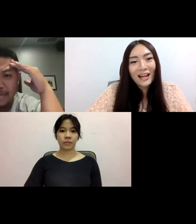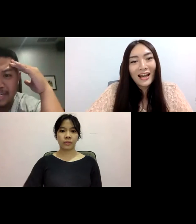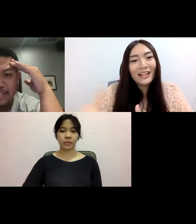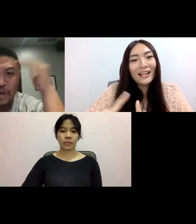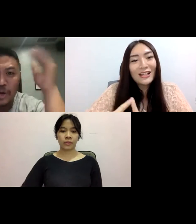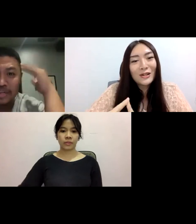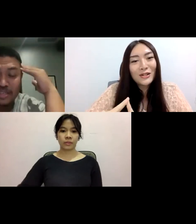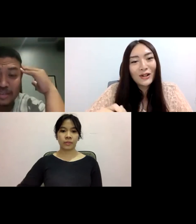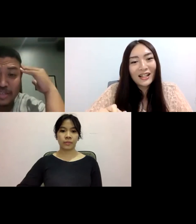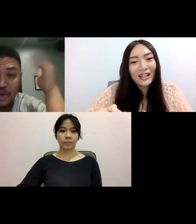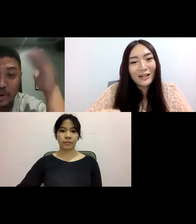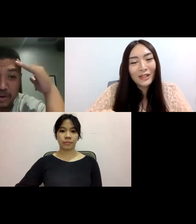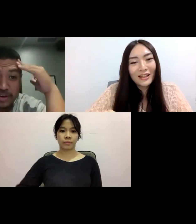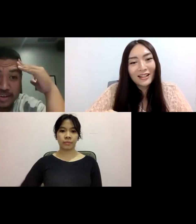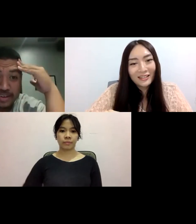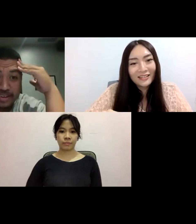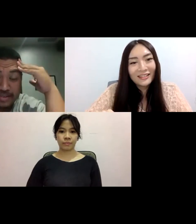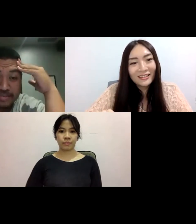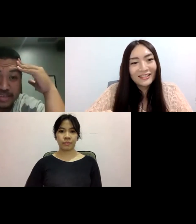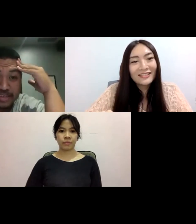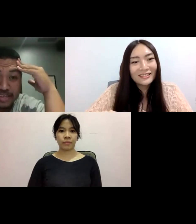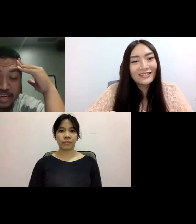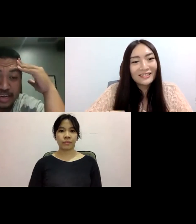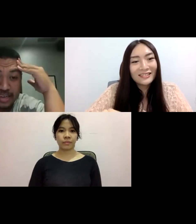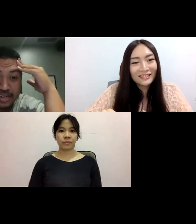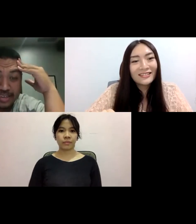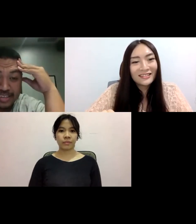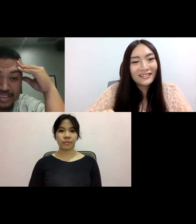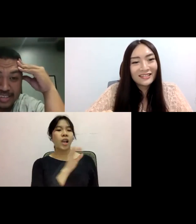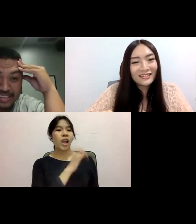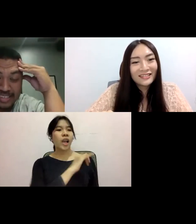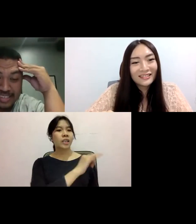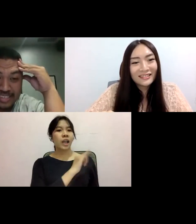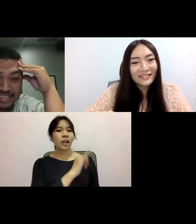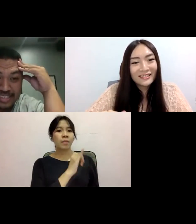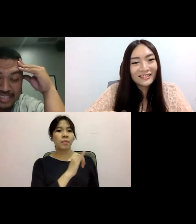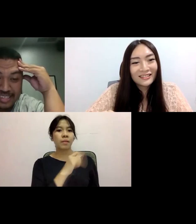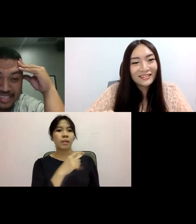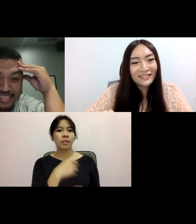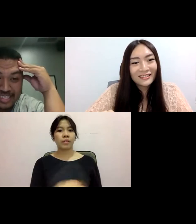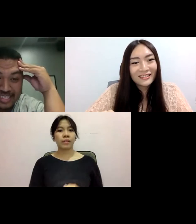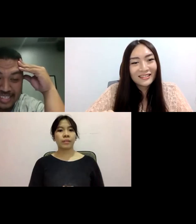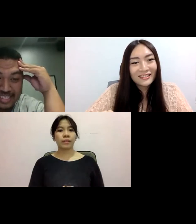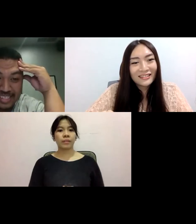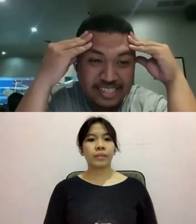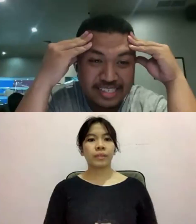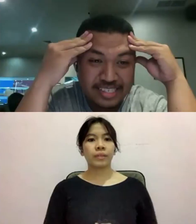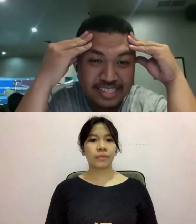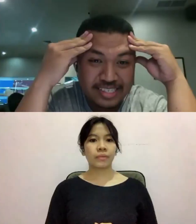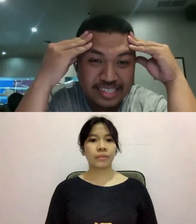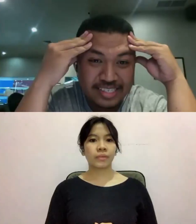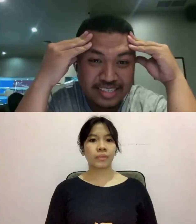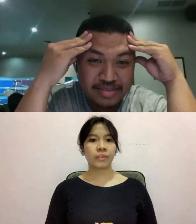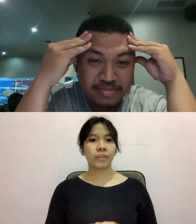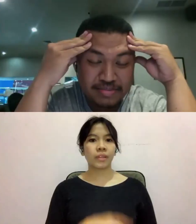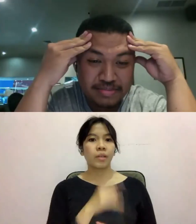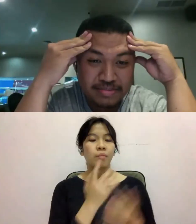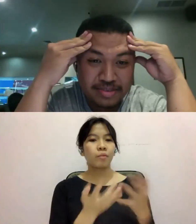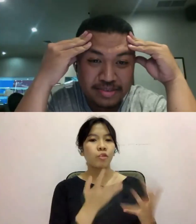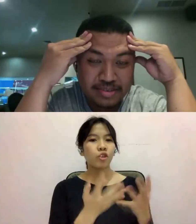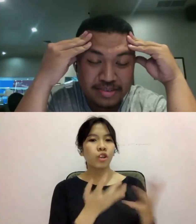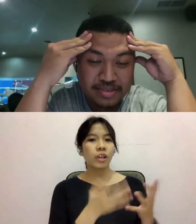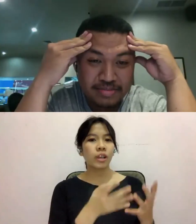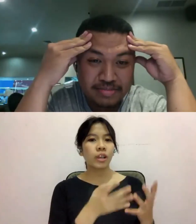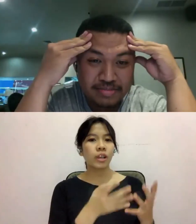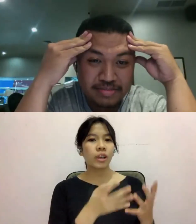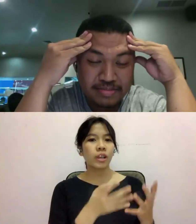I mean, it's not. That's also in line A with question. Yeah. Does it relate to you being like physically